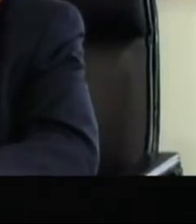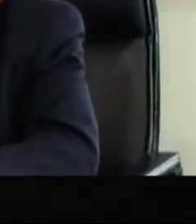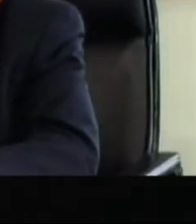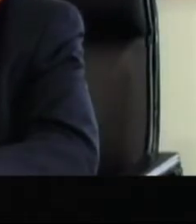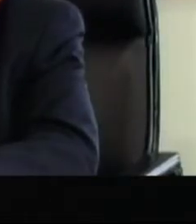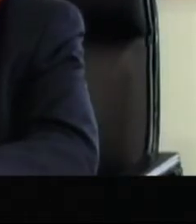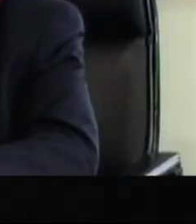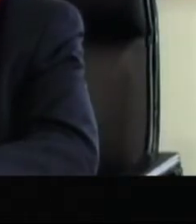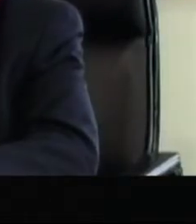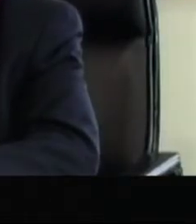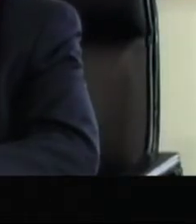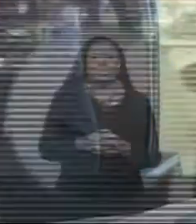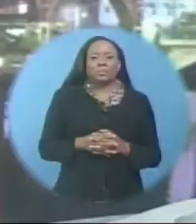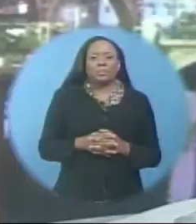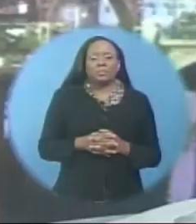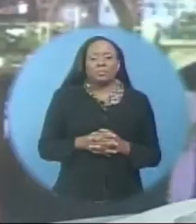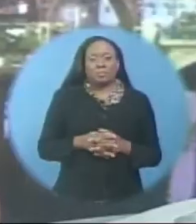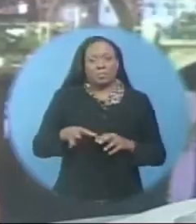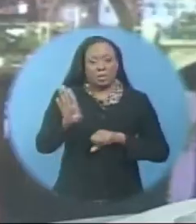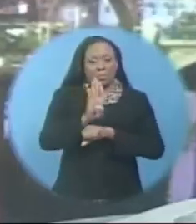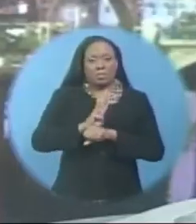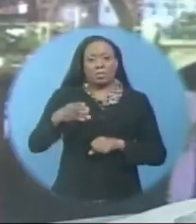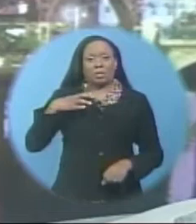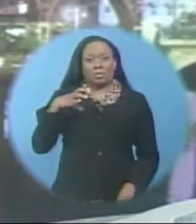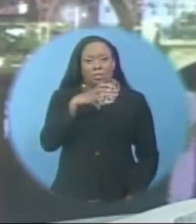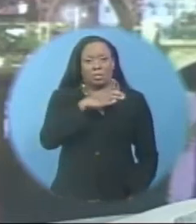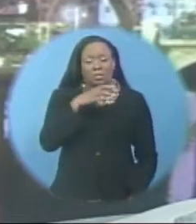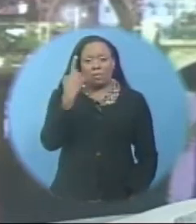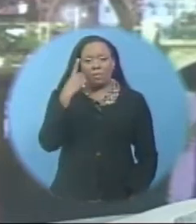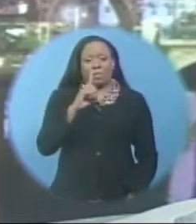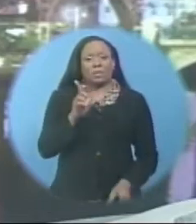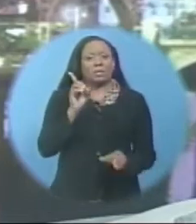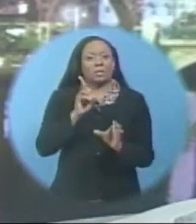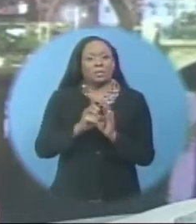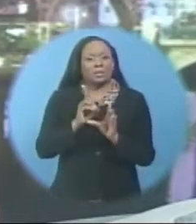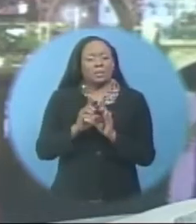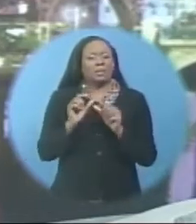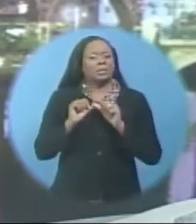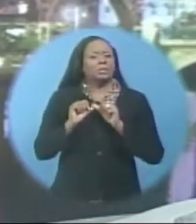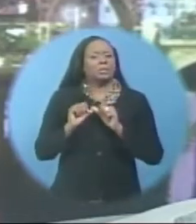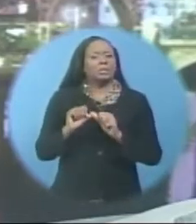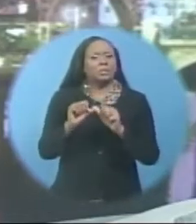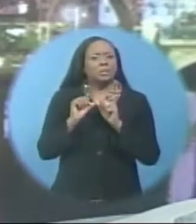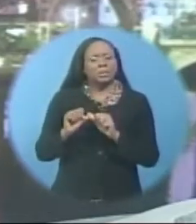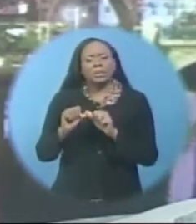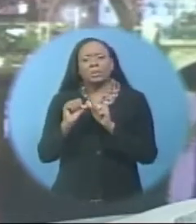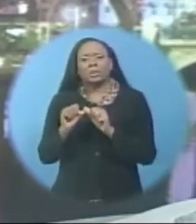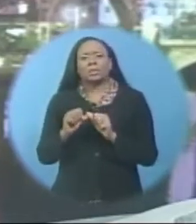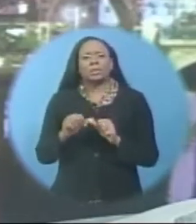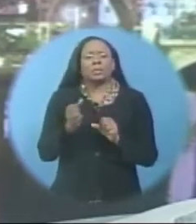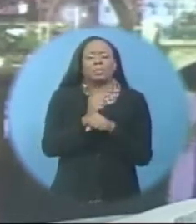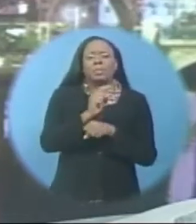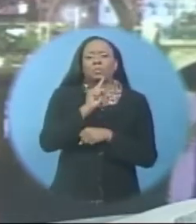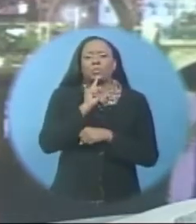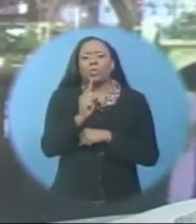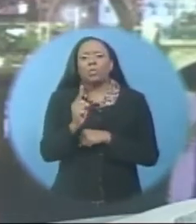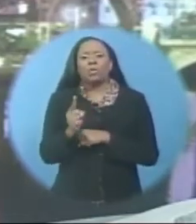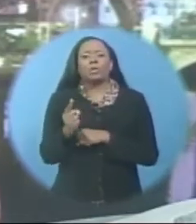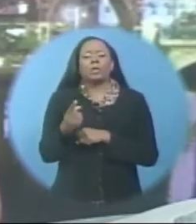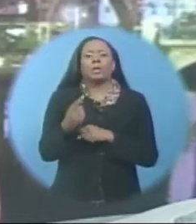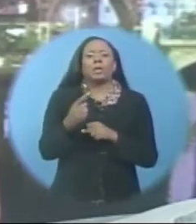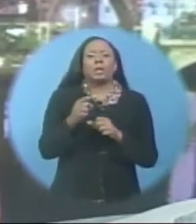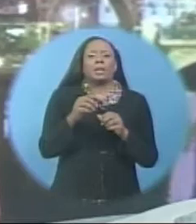the appeals. The Barbados Council for the Disabled is continuing to strengthen its member